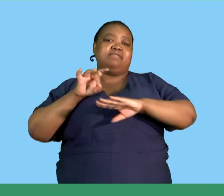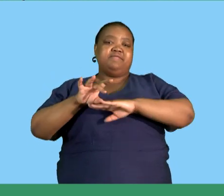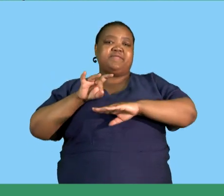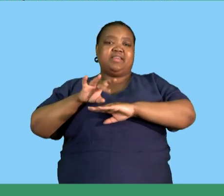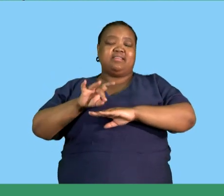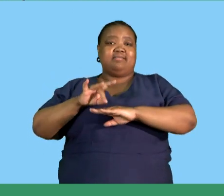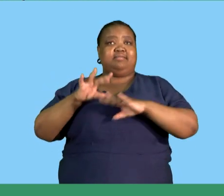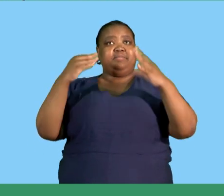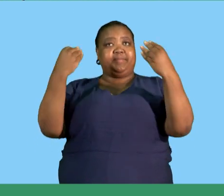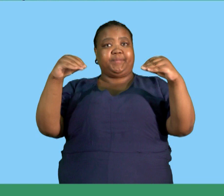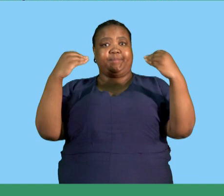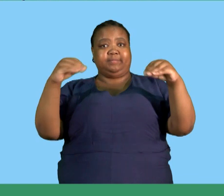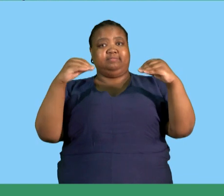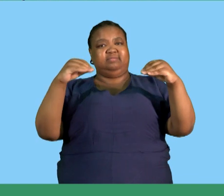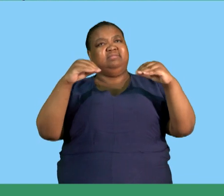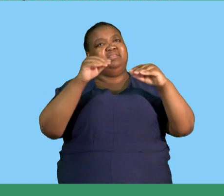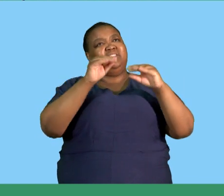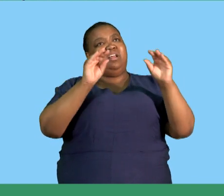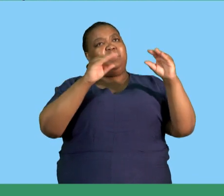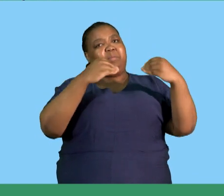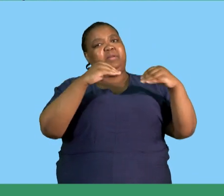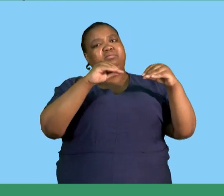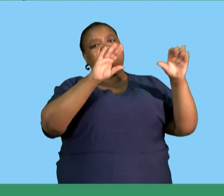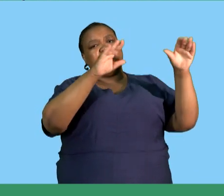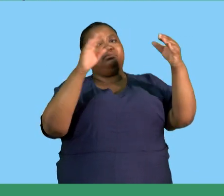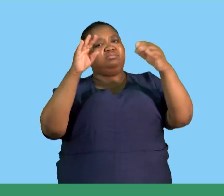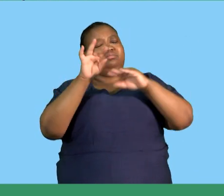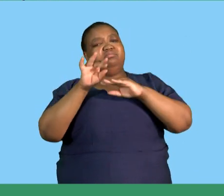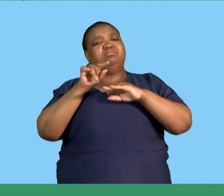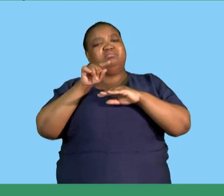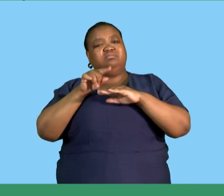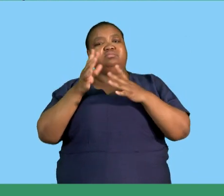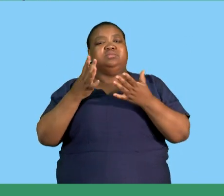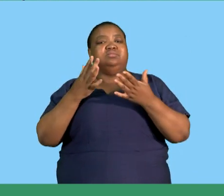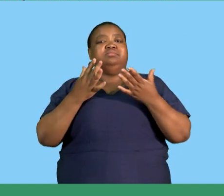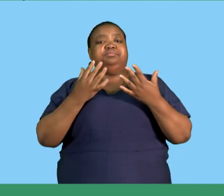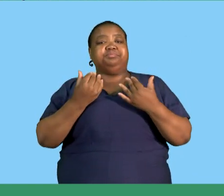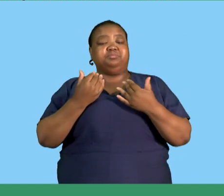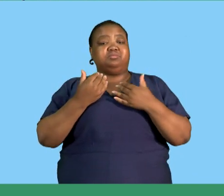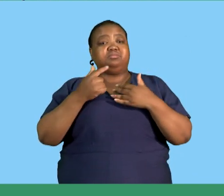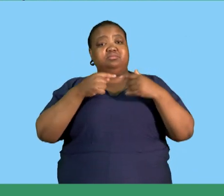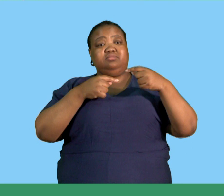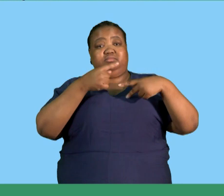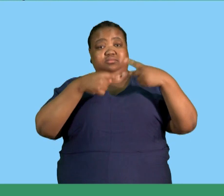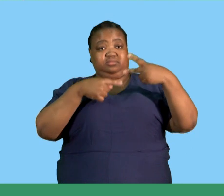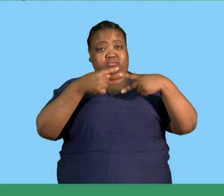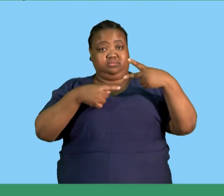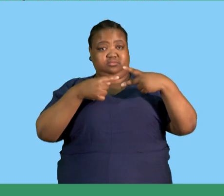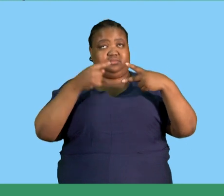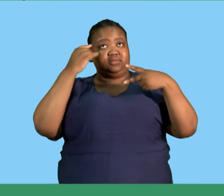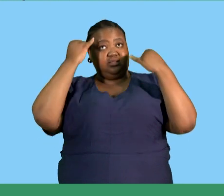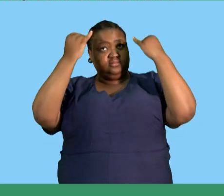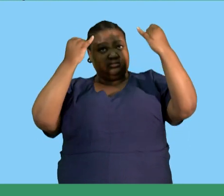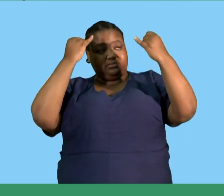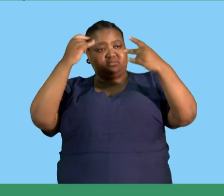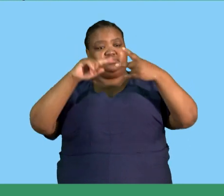or advise businesses on how they can apply the application. It's very important. The above mentioned